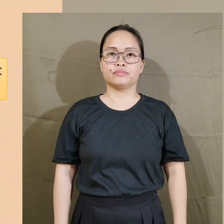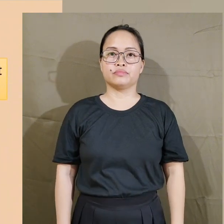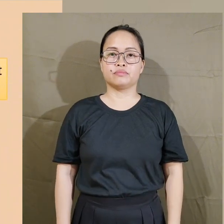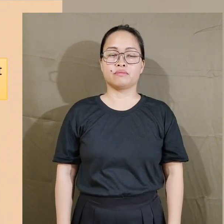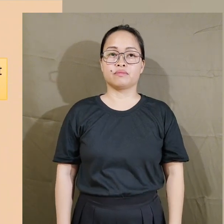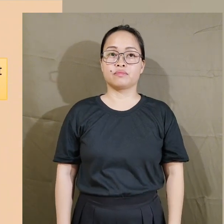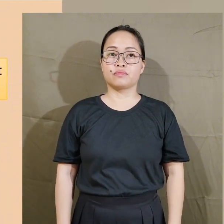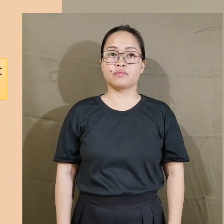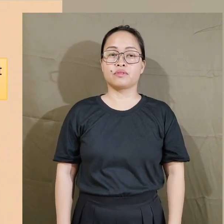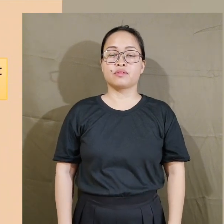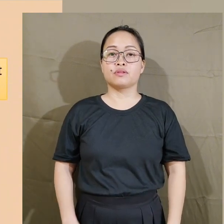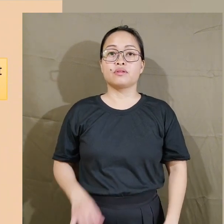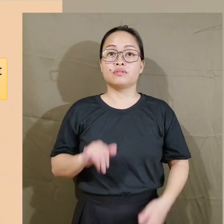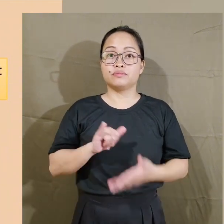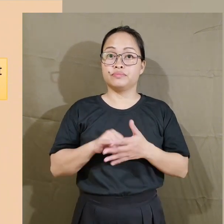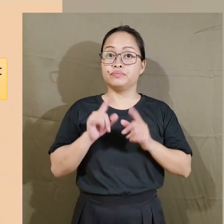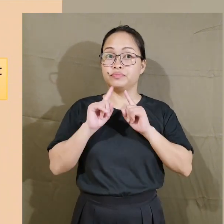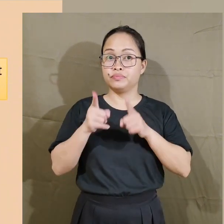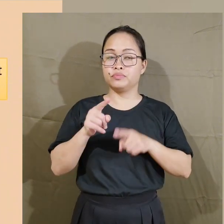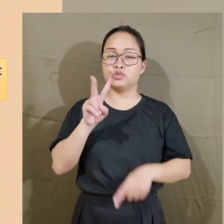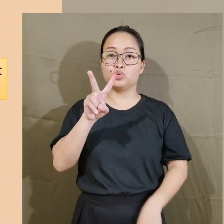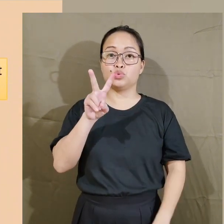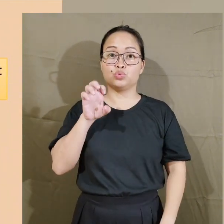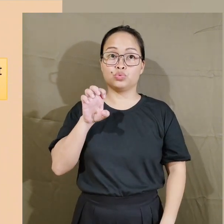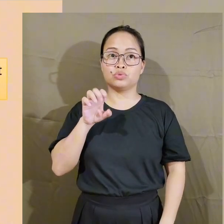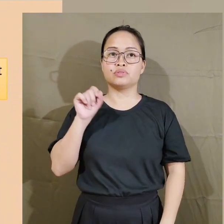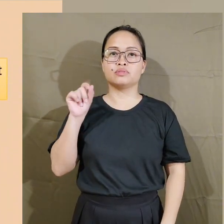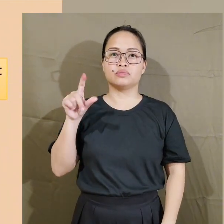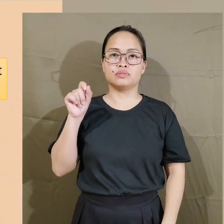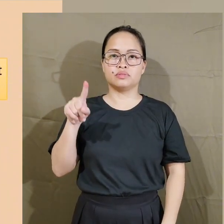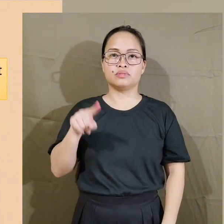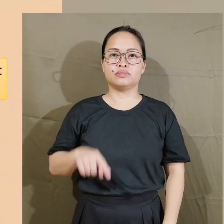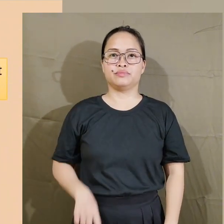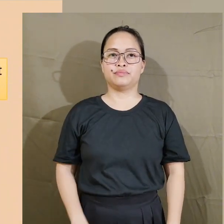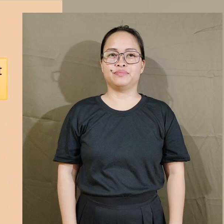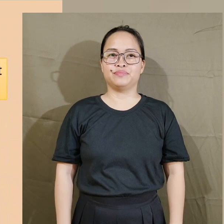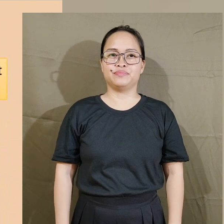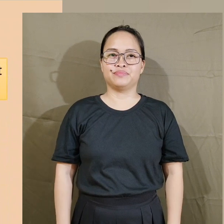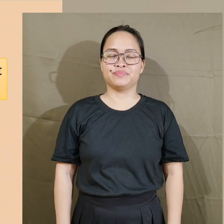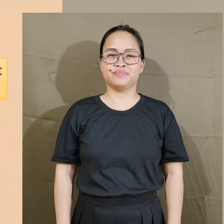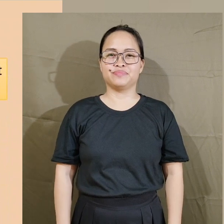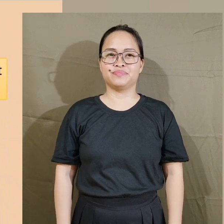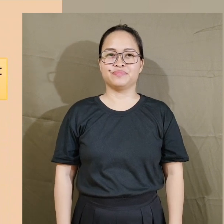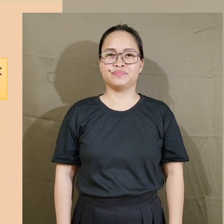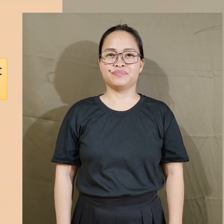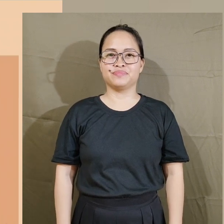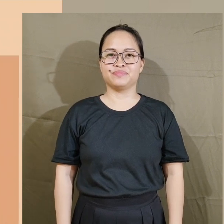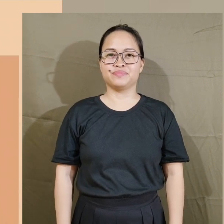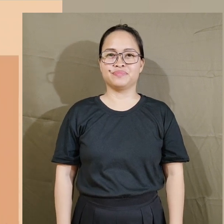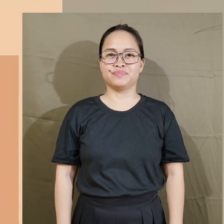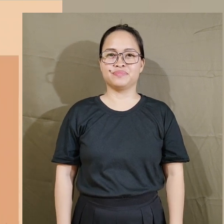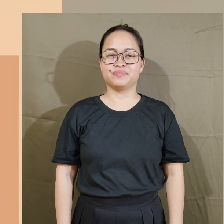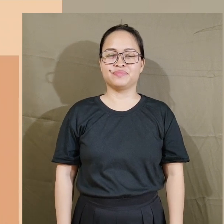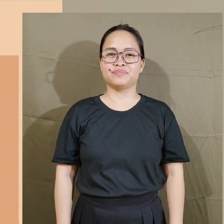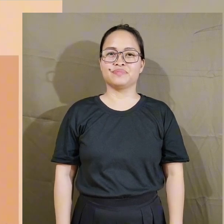numbers. So the difference is 211.